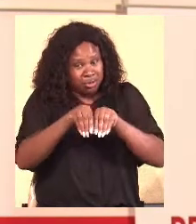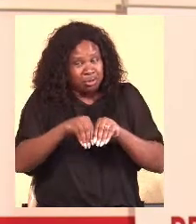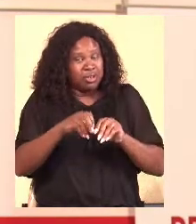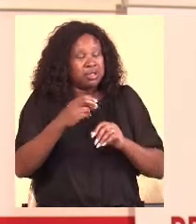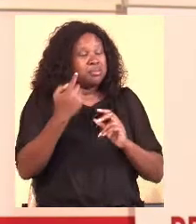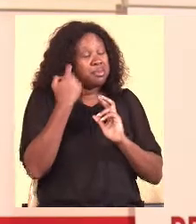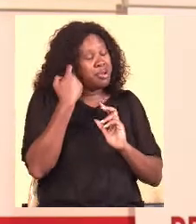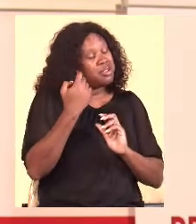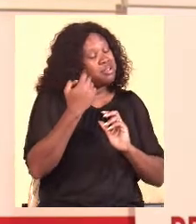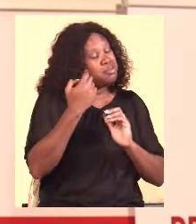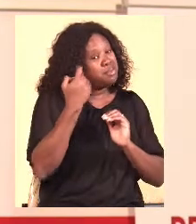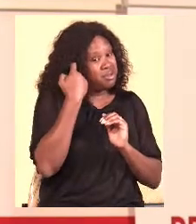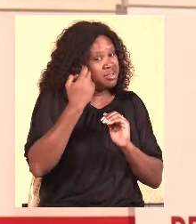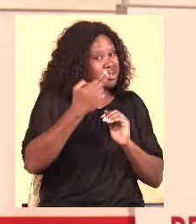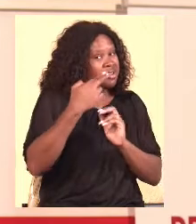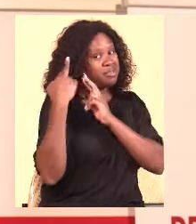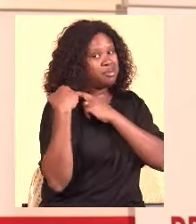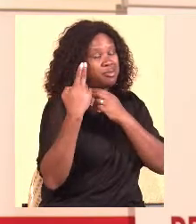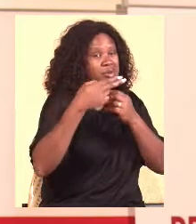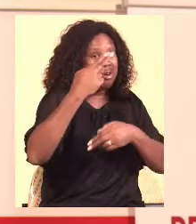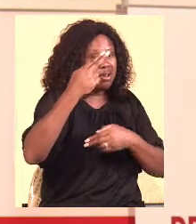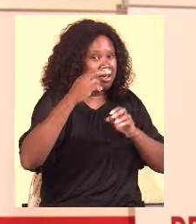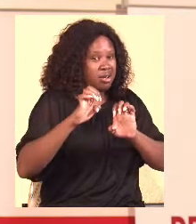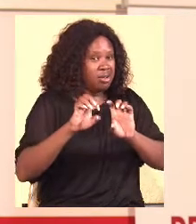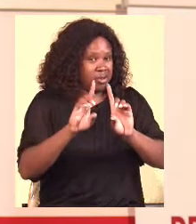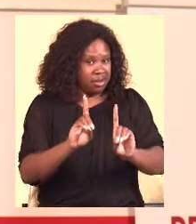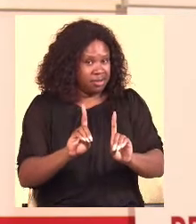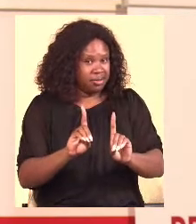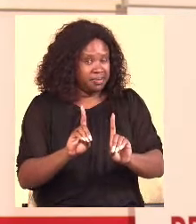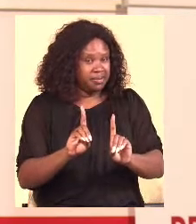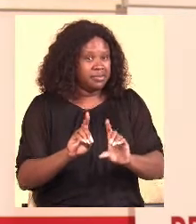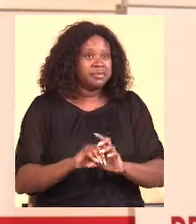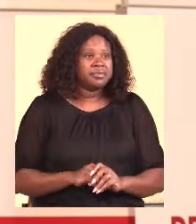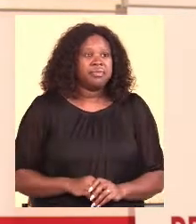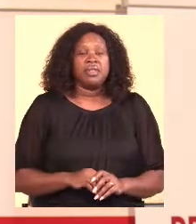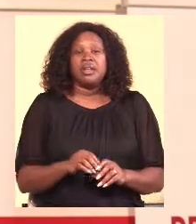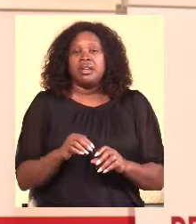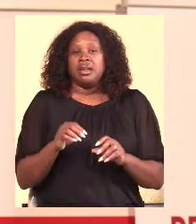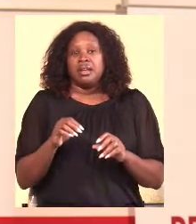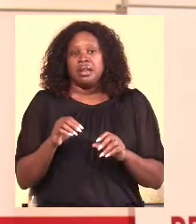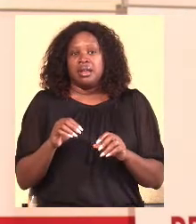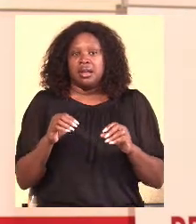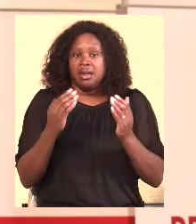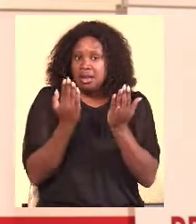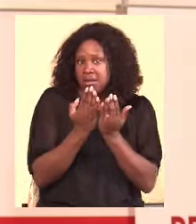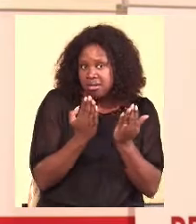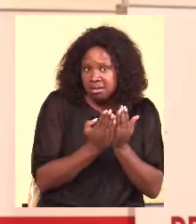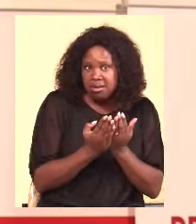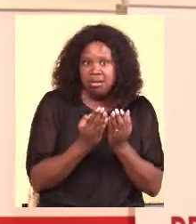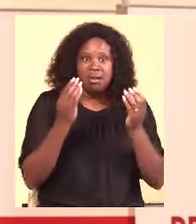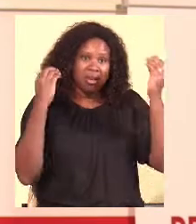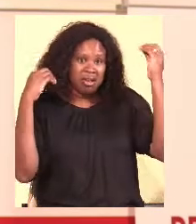for higher education is that when schools, universities,